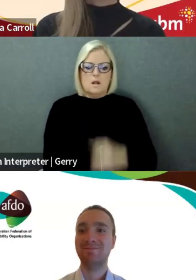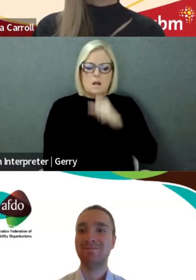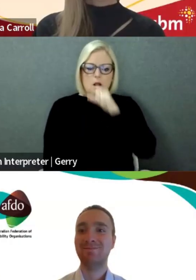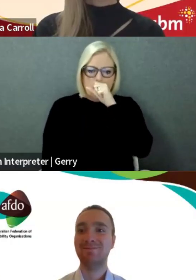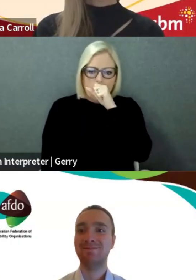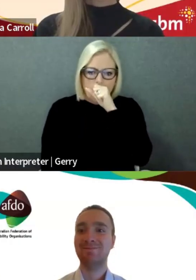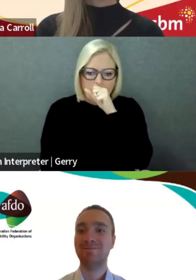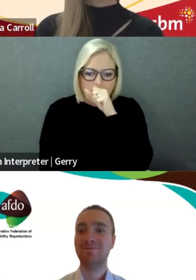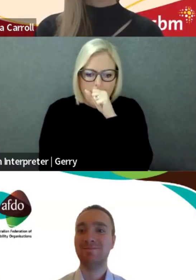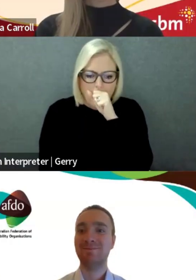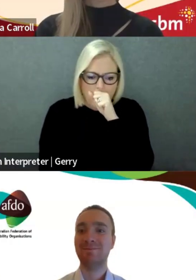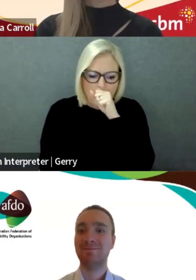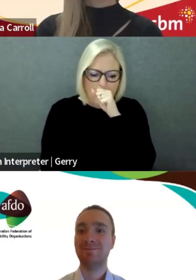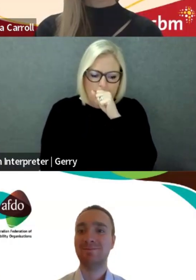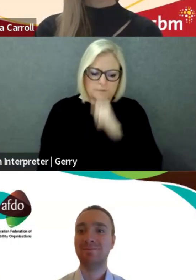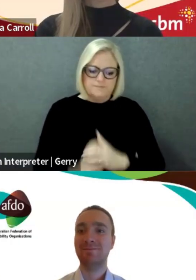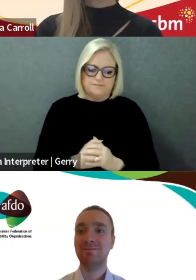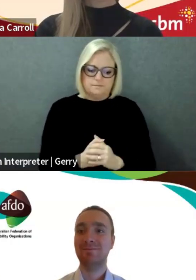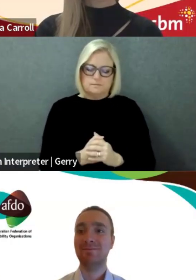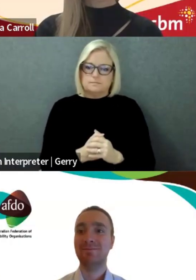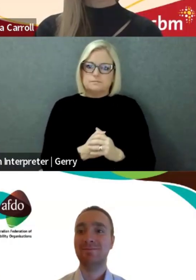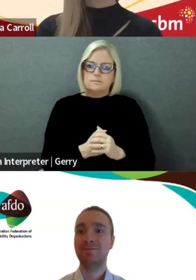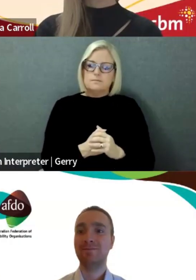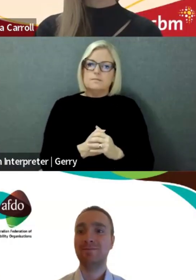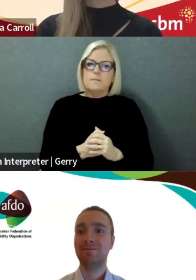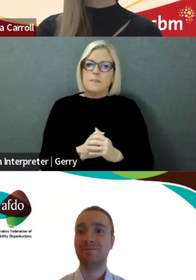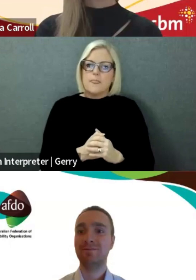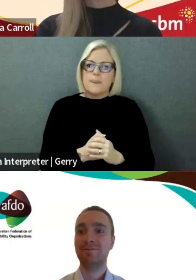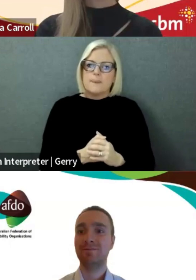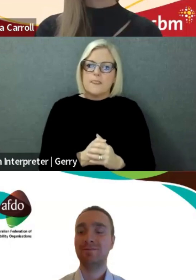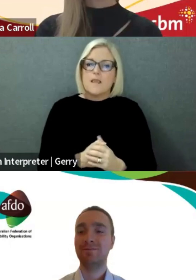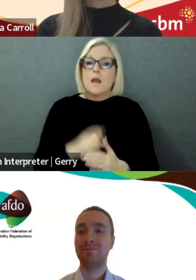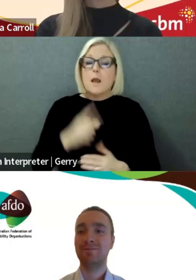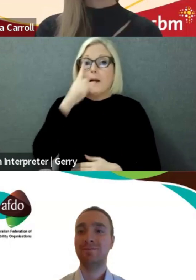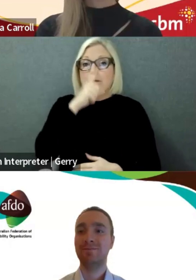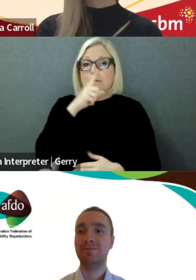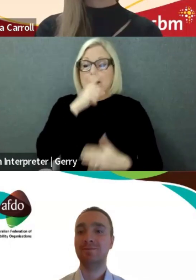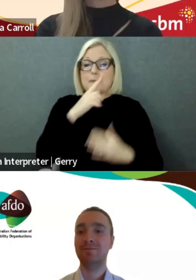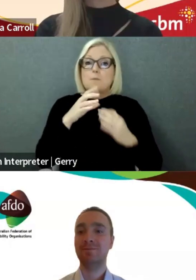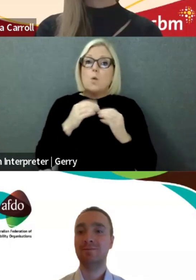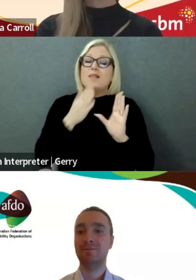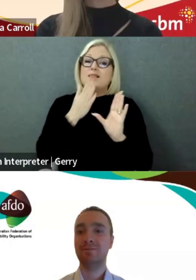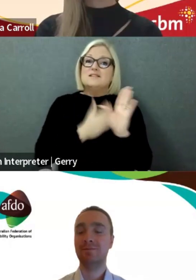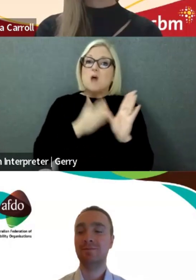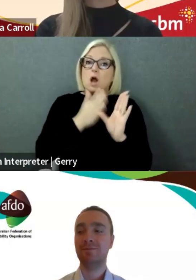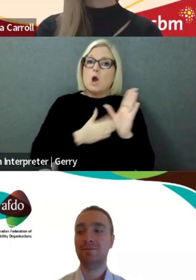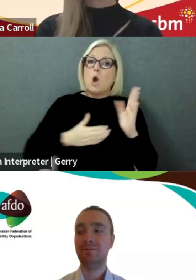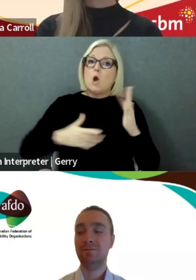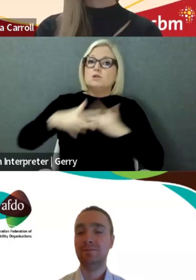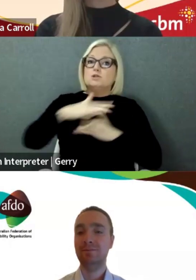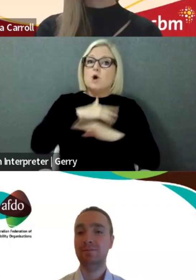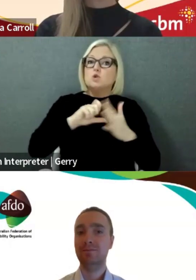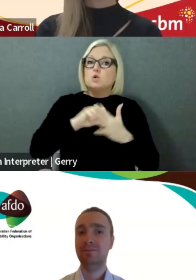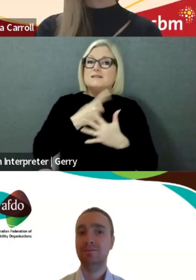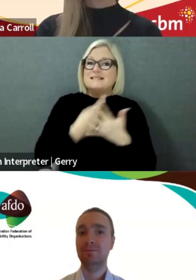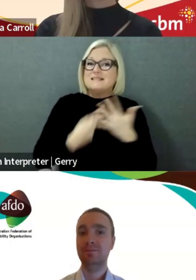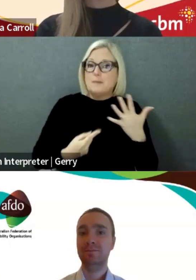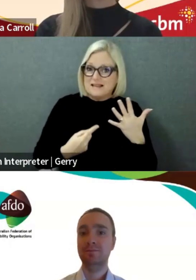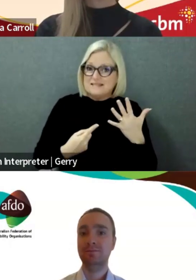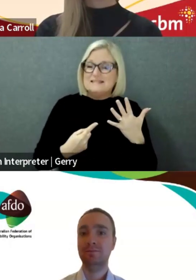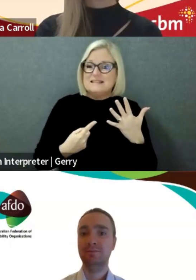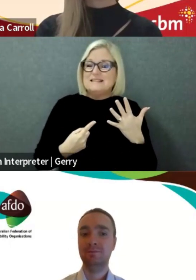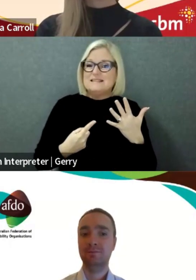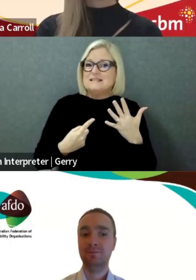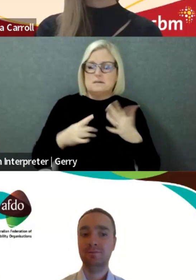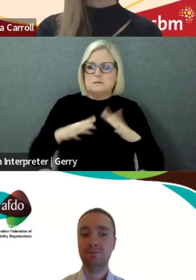People with psychosocial disabilities are stopped from making their own choices, staying safe, joining in, and being listened to in many